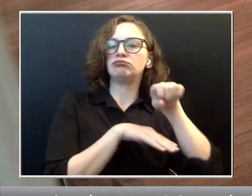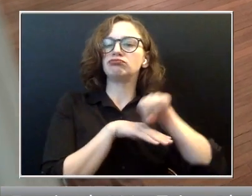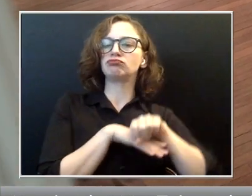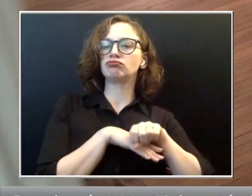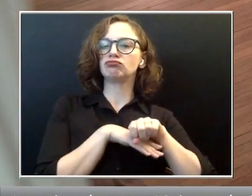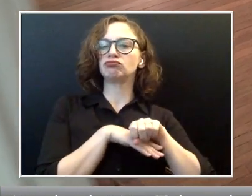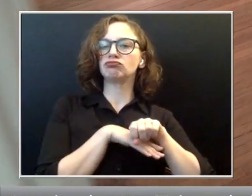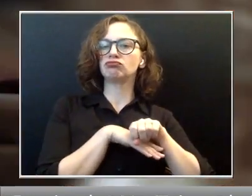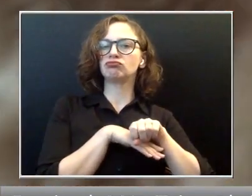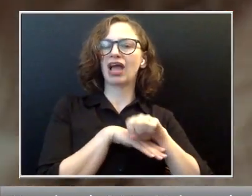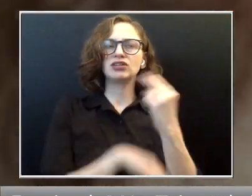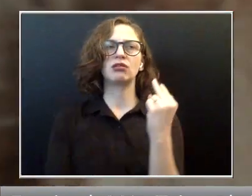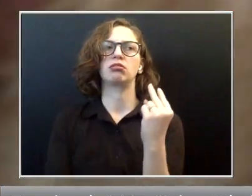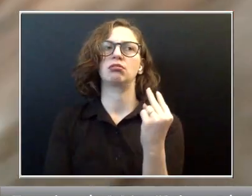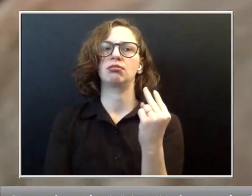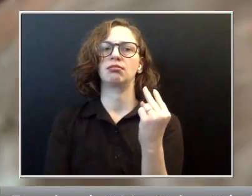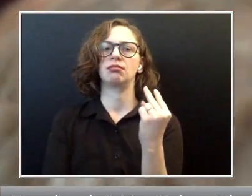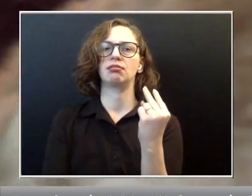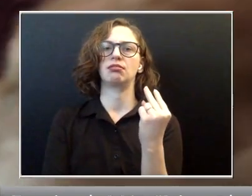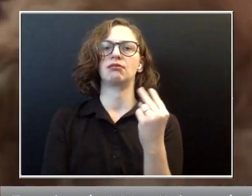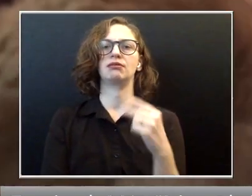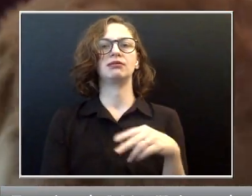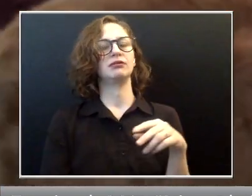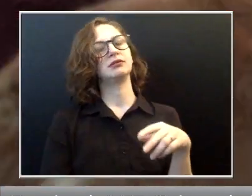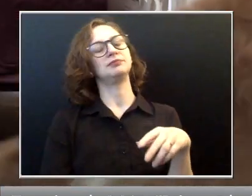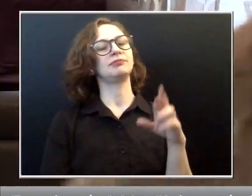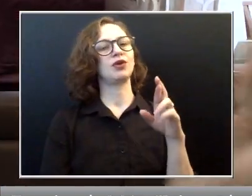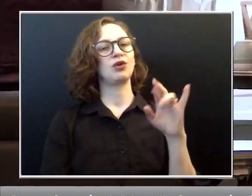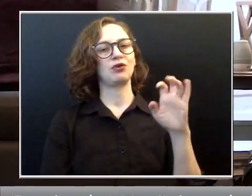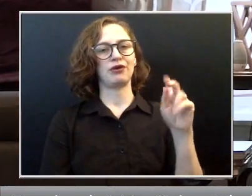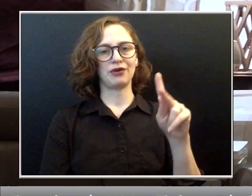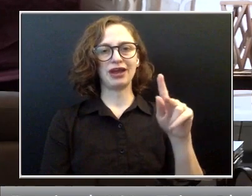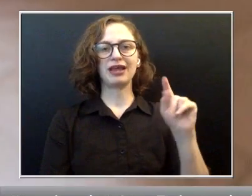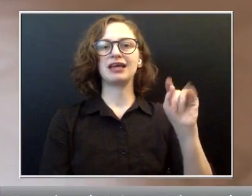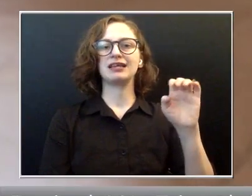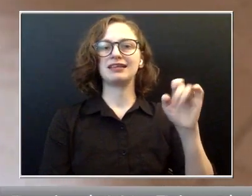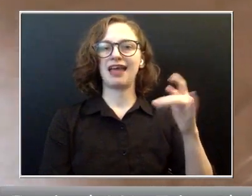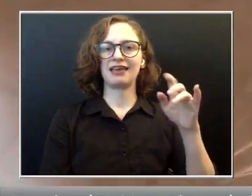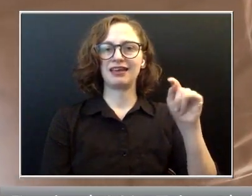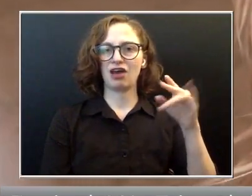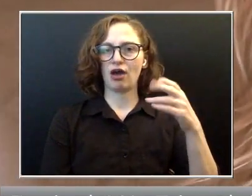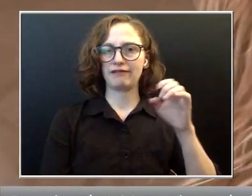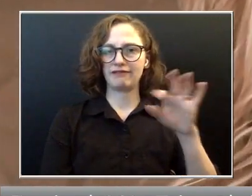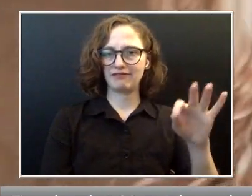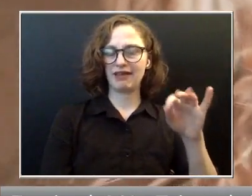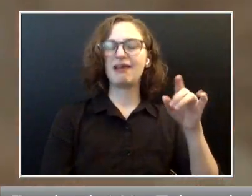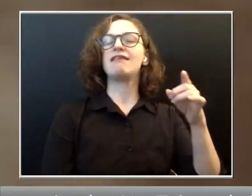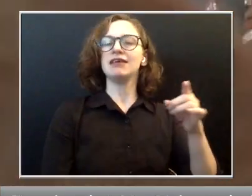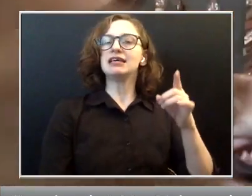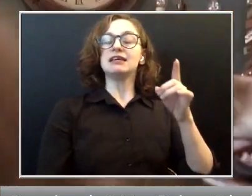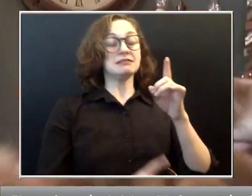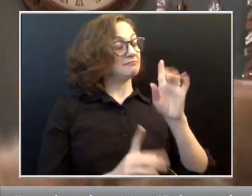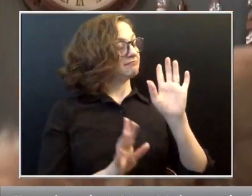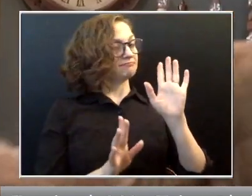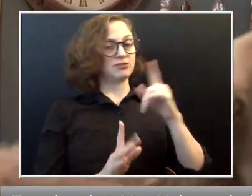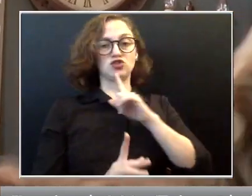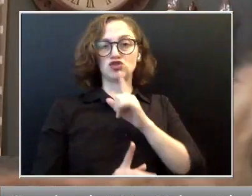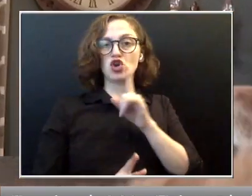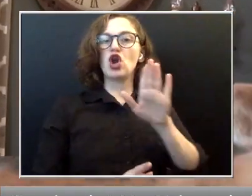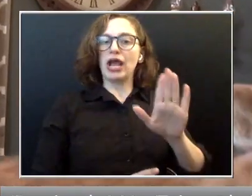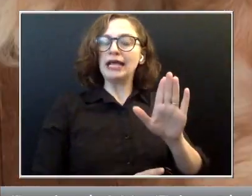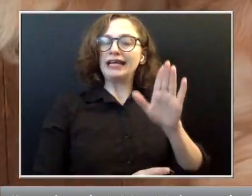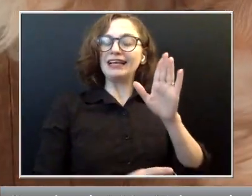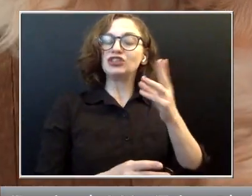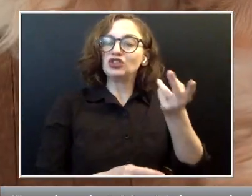me. Rick Takeitoff is convinced his golden retrievers were the first to notice something wasn't right. And her tail never quits